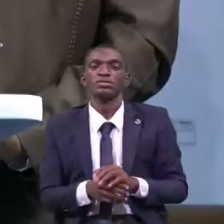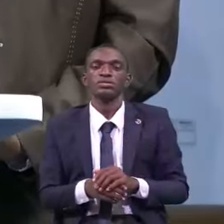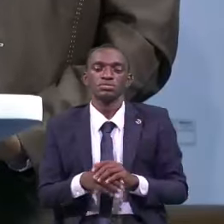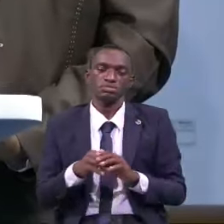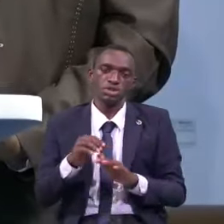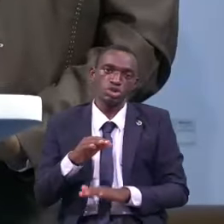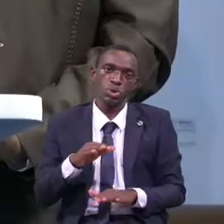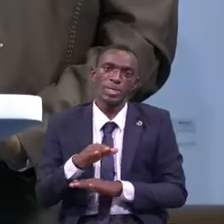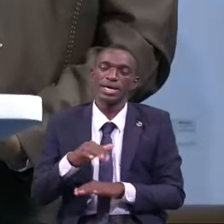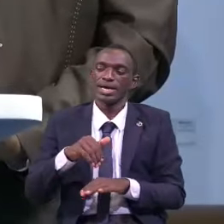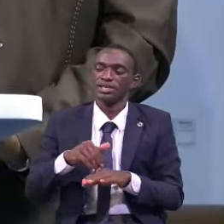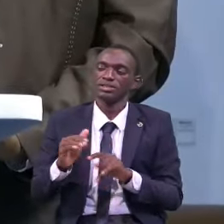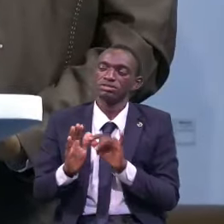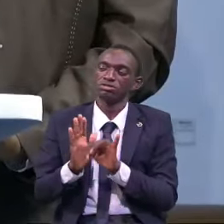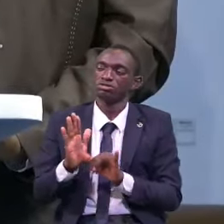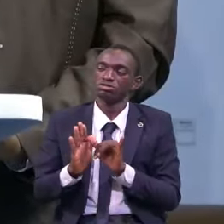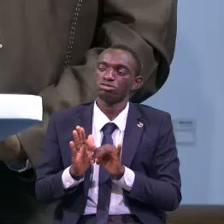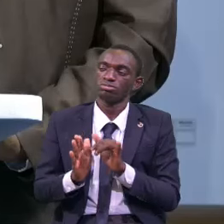or the numbers that are below the screen.